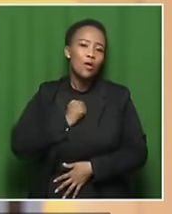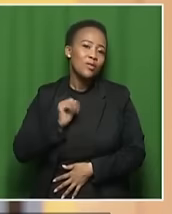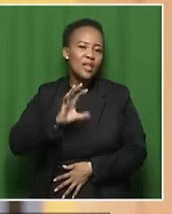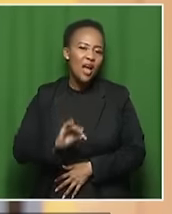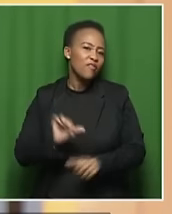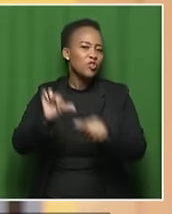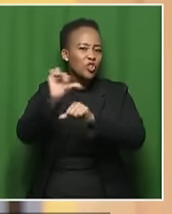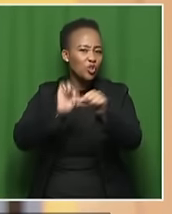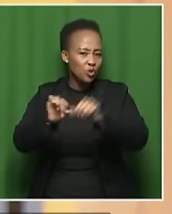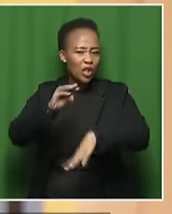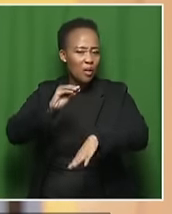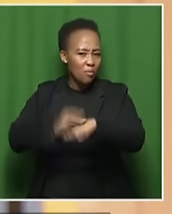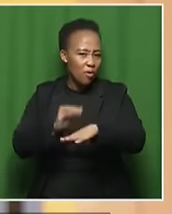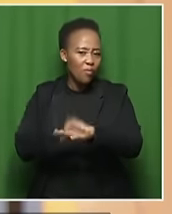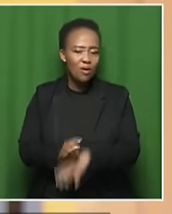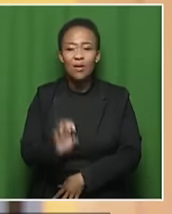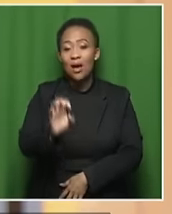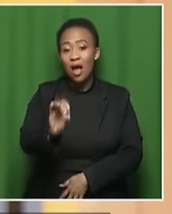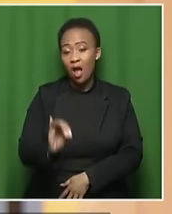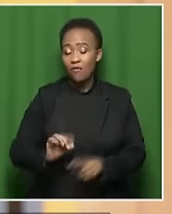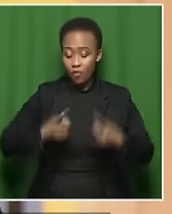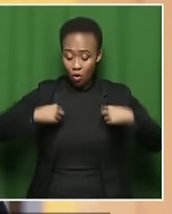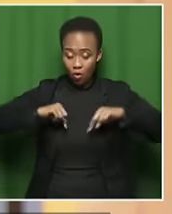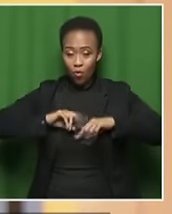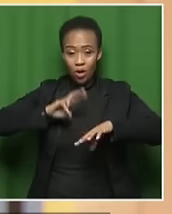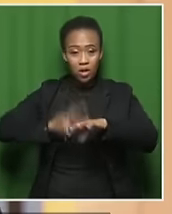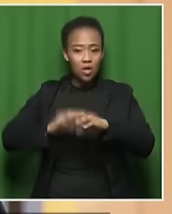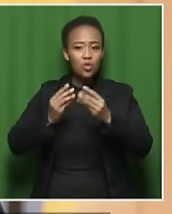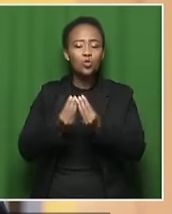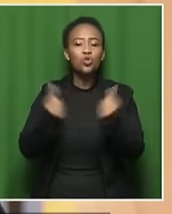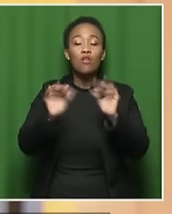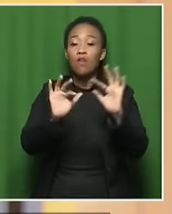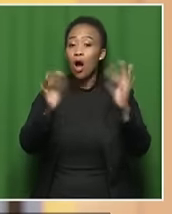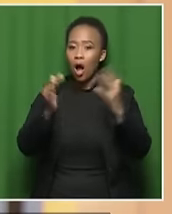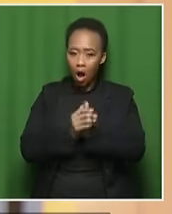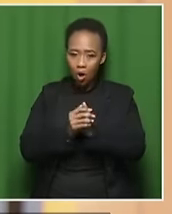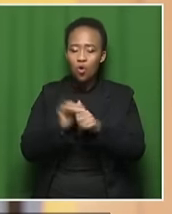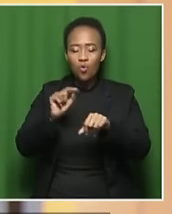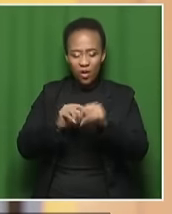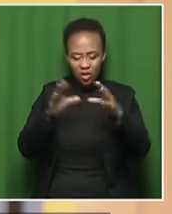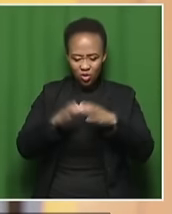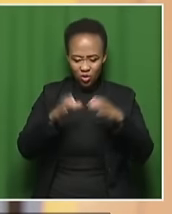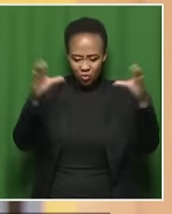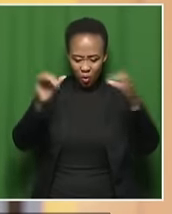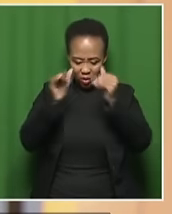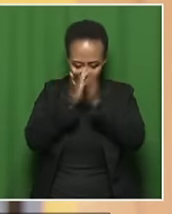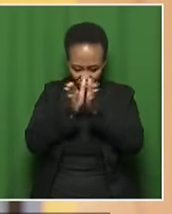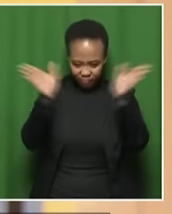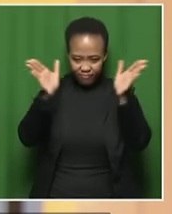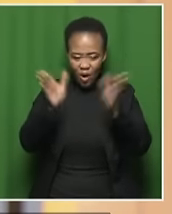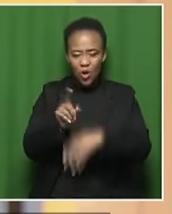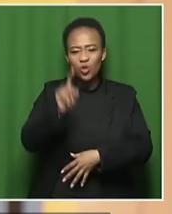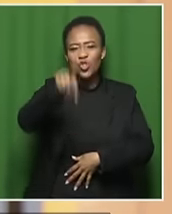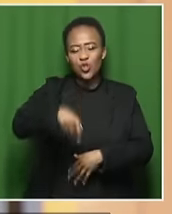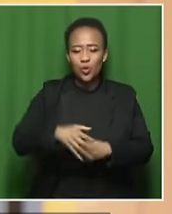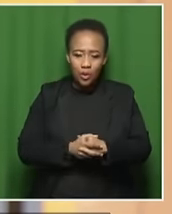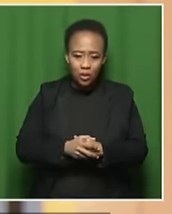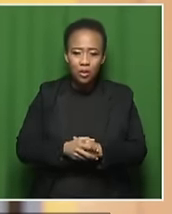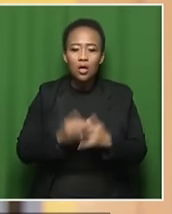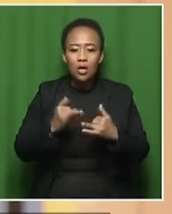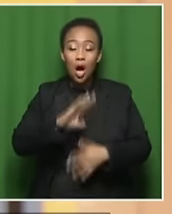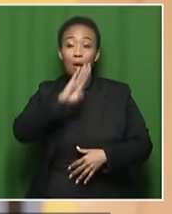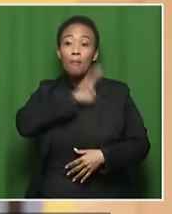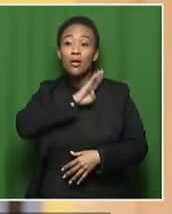social problems. And for us to address them, we need to broaden our scope. The military is not the only way to fight